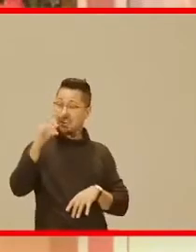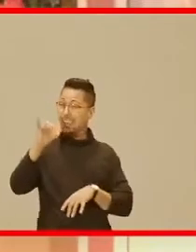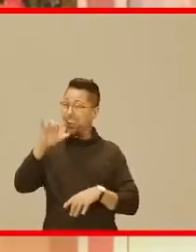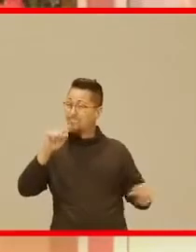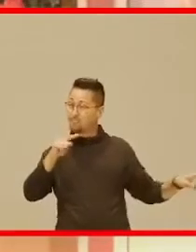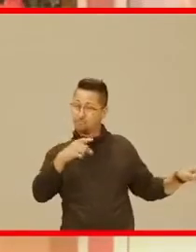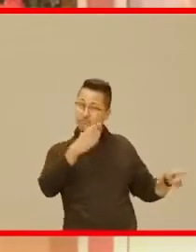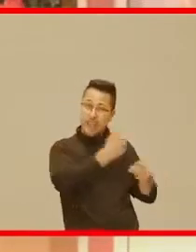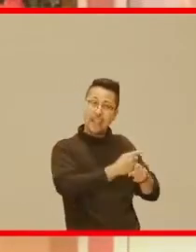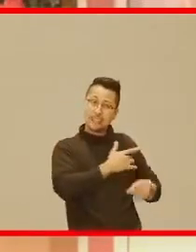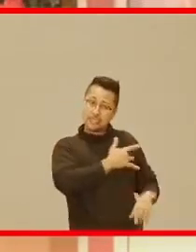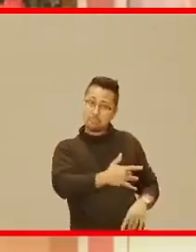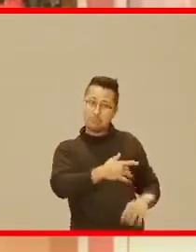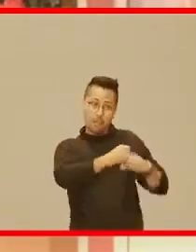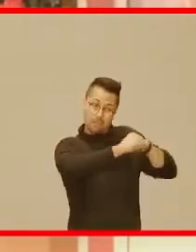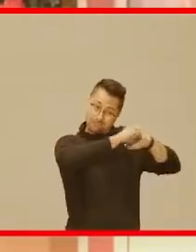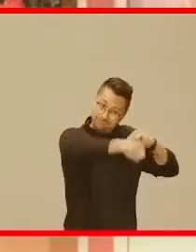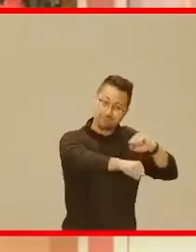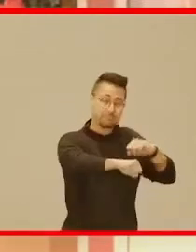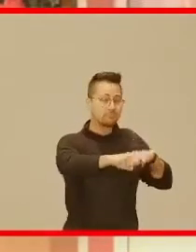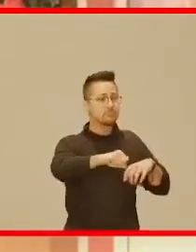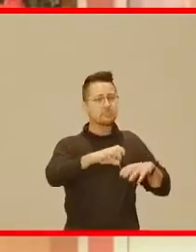time, especially in a